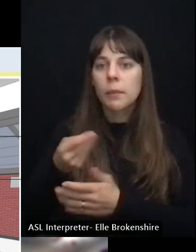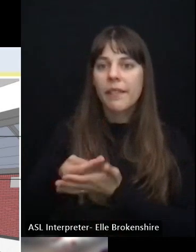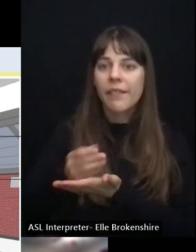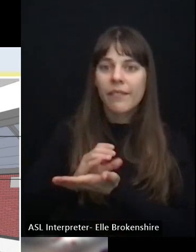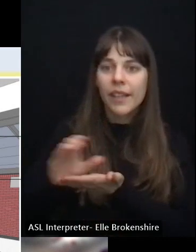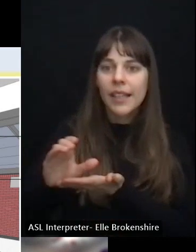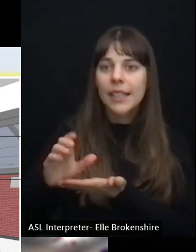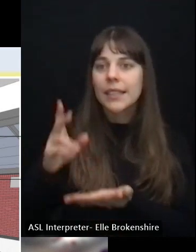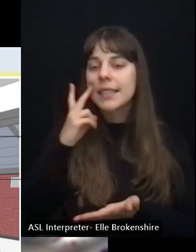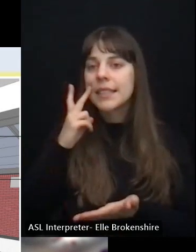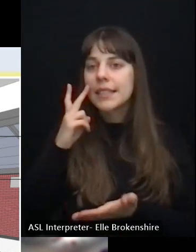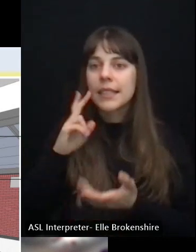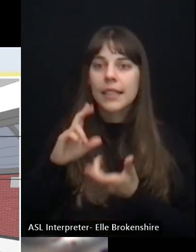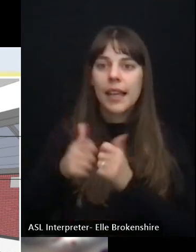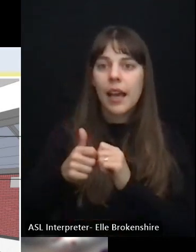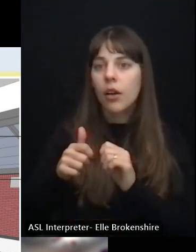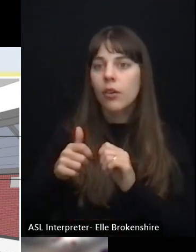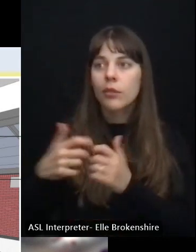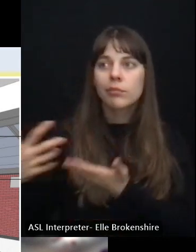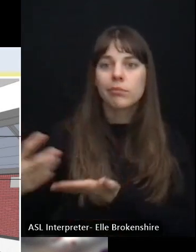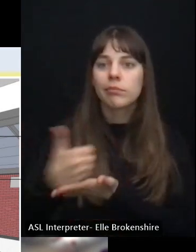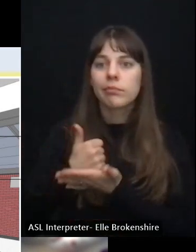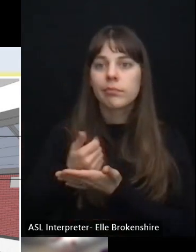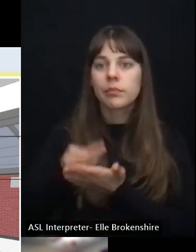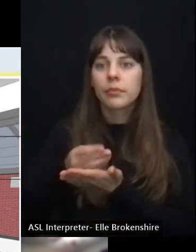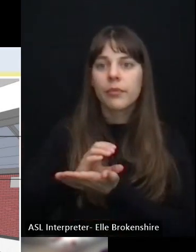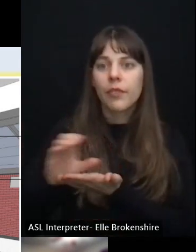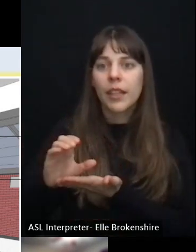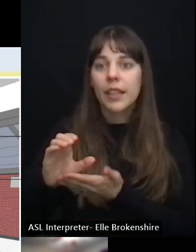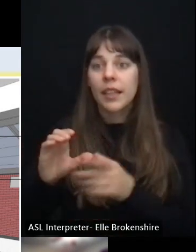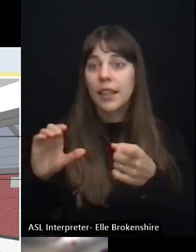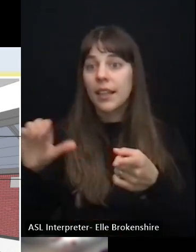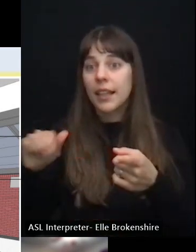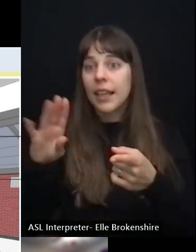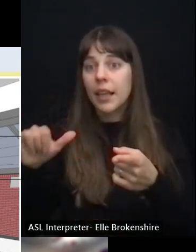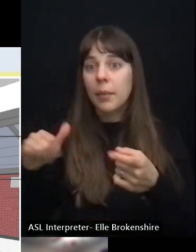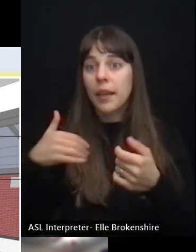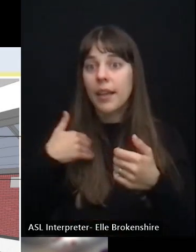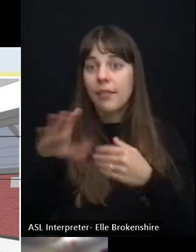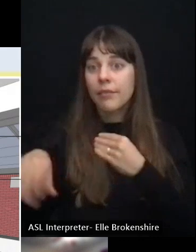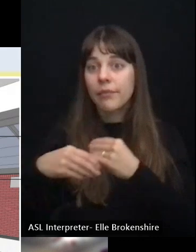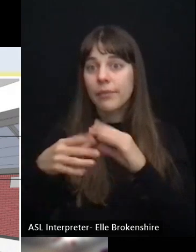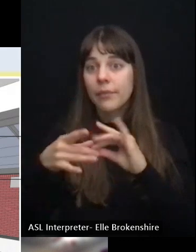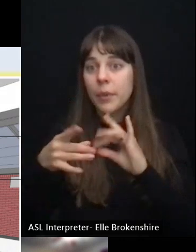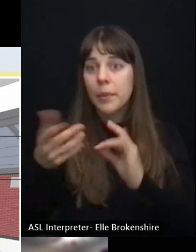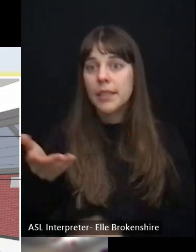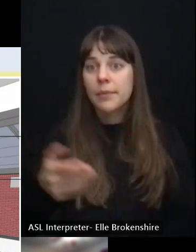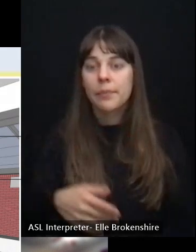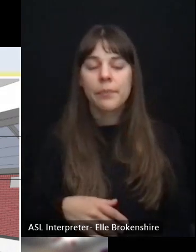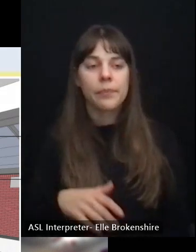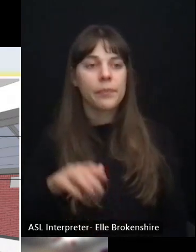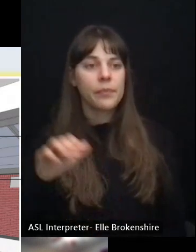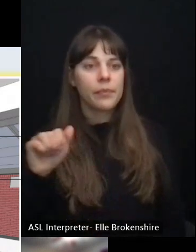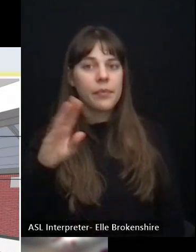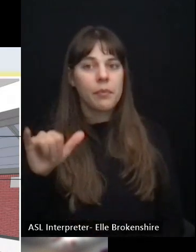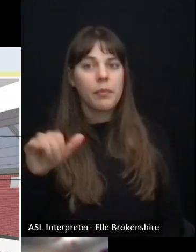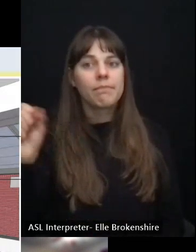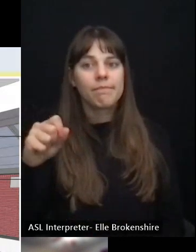to see how that would shake out. I don't know if you want to add anything else to that, Amy, or not. Yeah, I would just add that there's